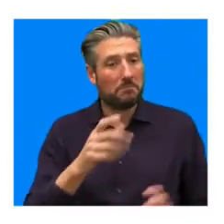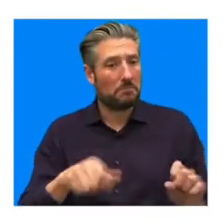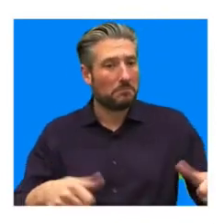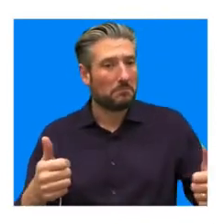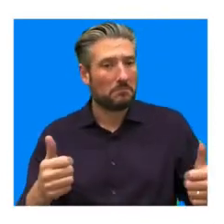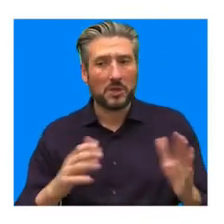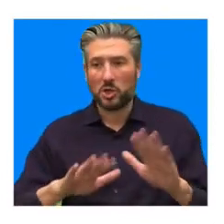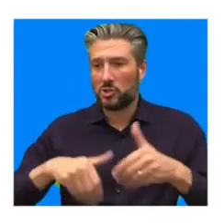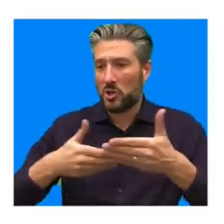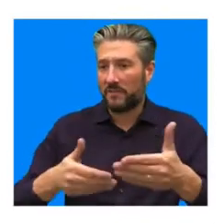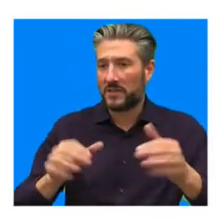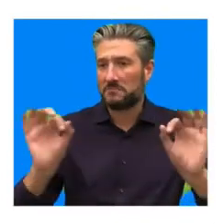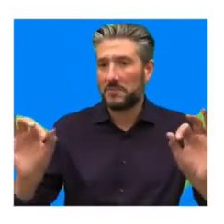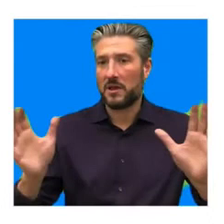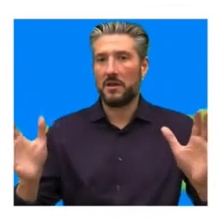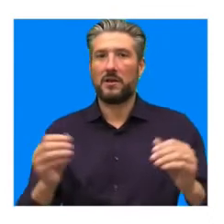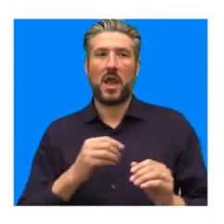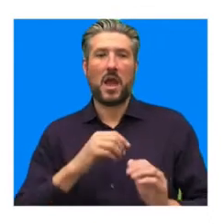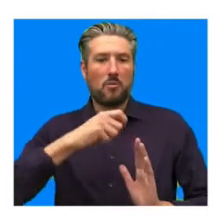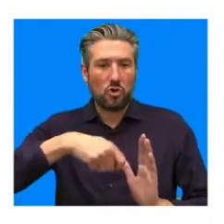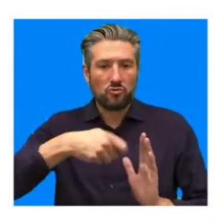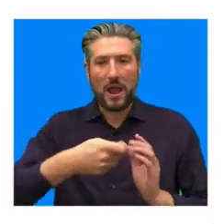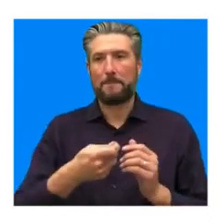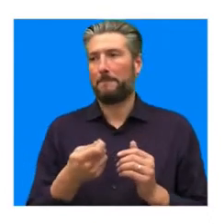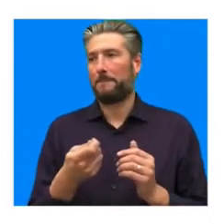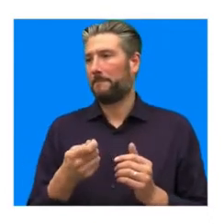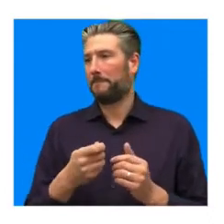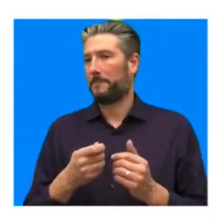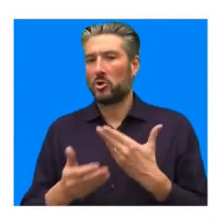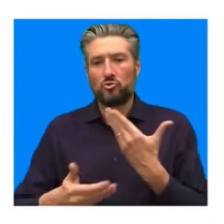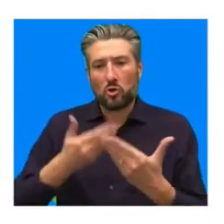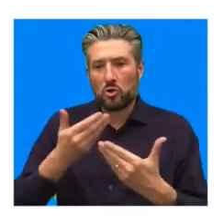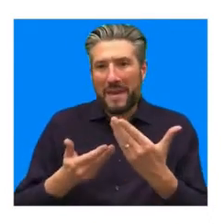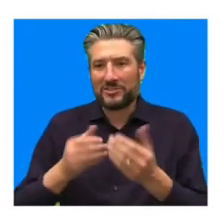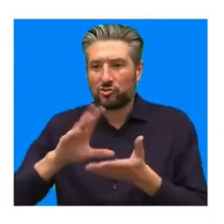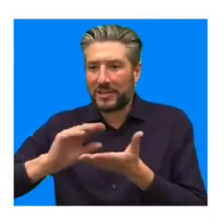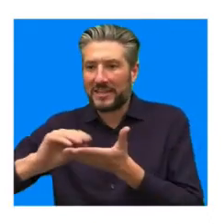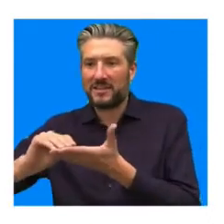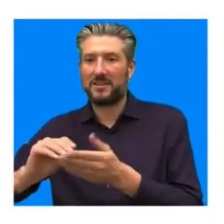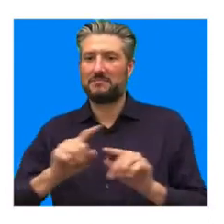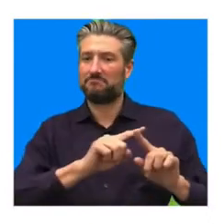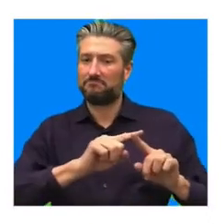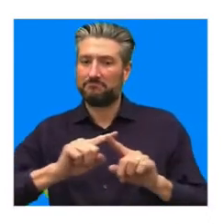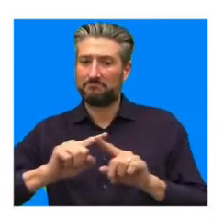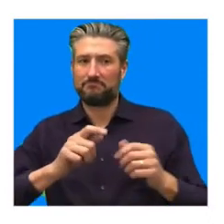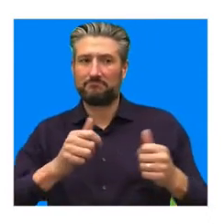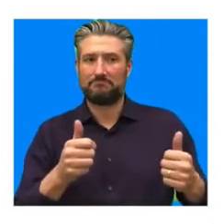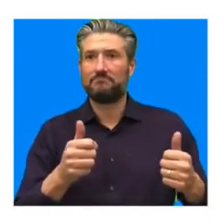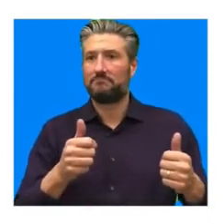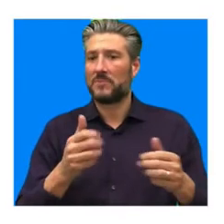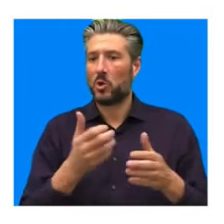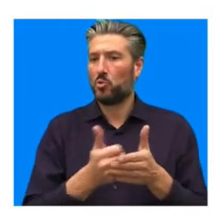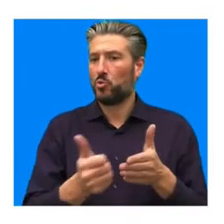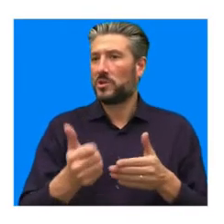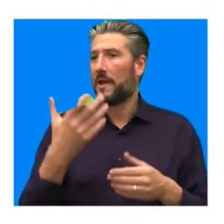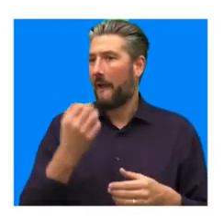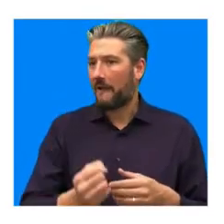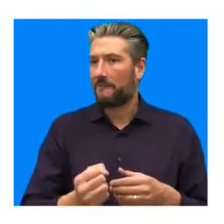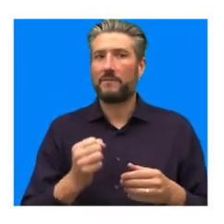drama, documentary has been on linear television with audio description, you'll find it will be on catch-up with audio description as